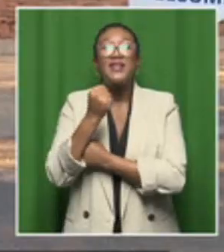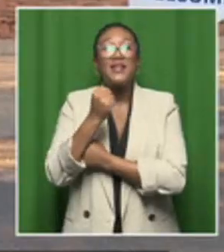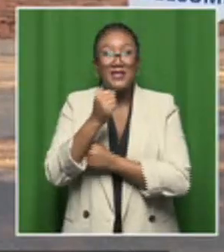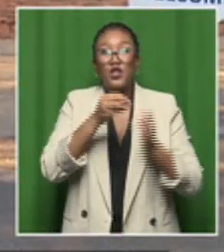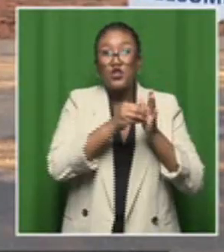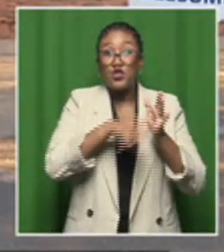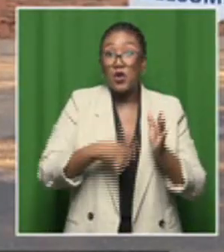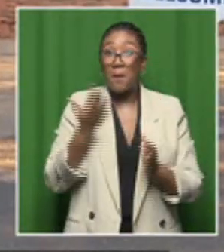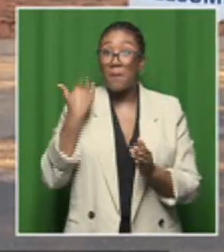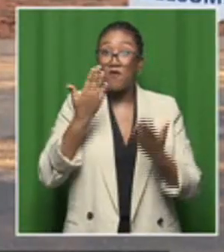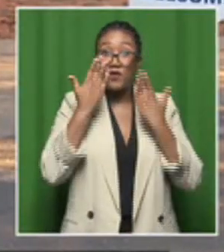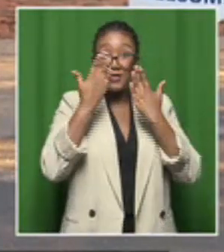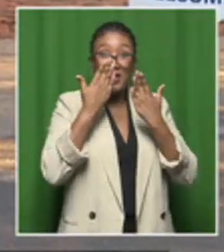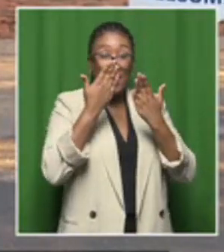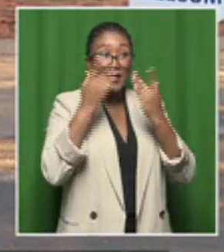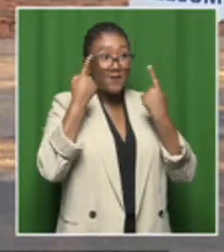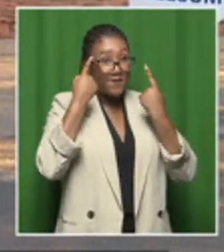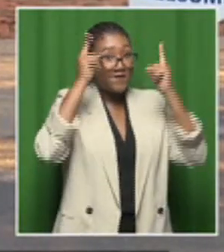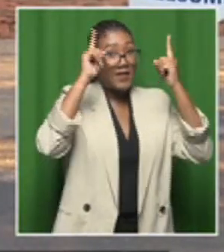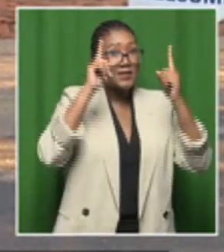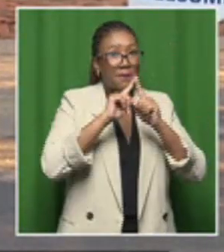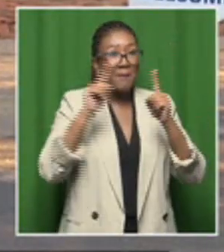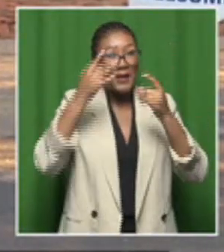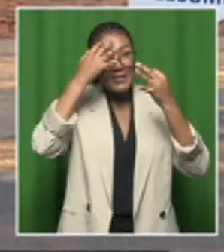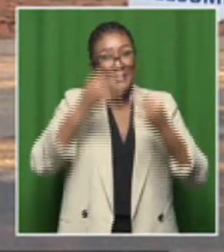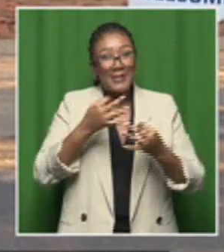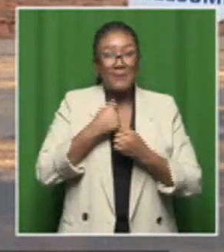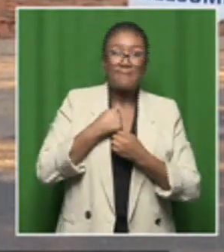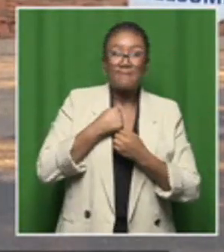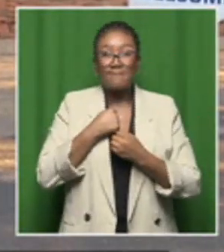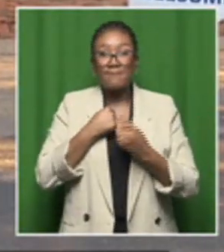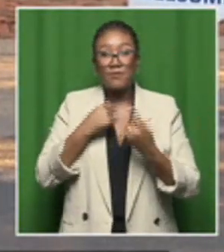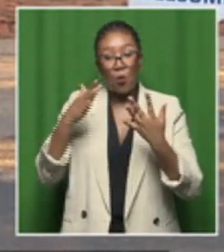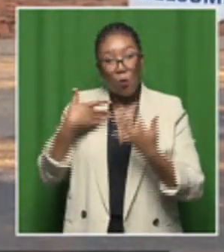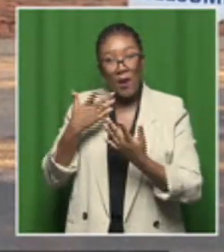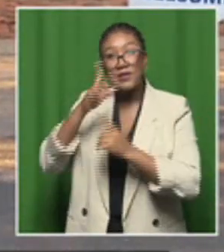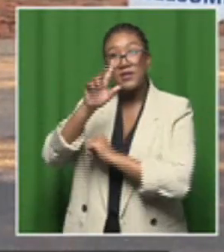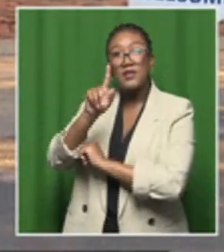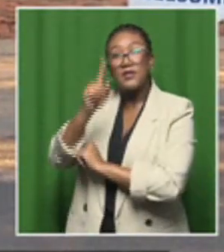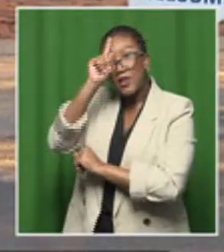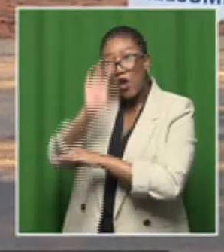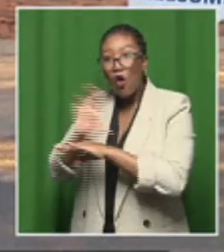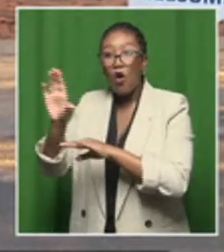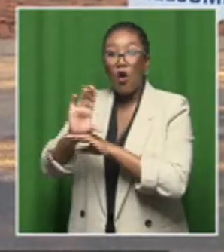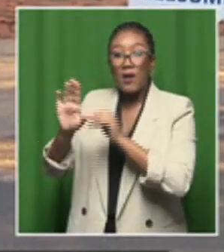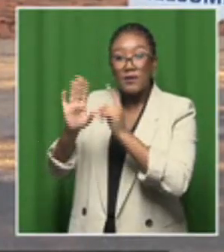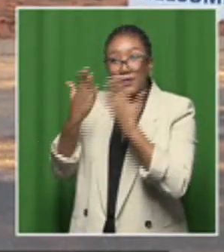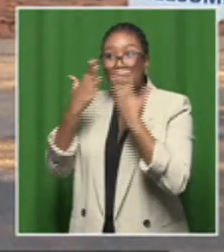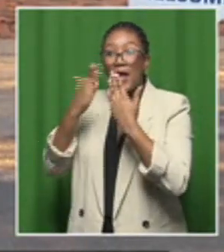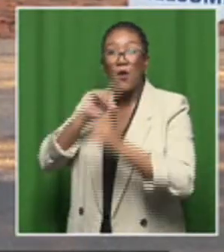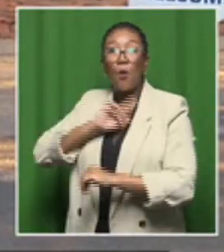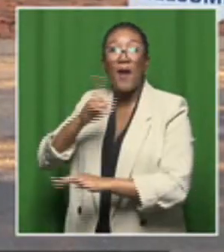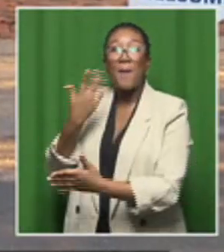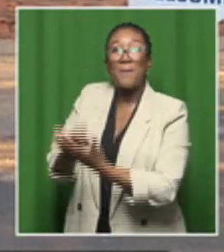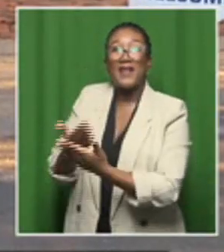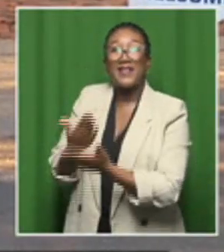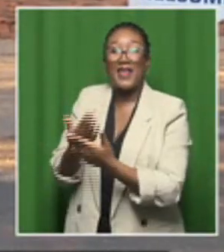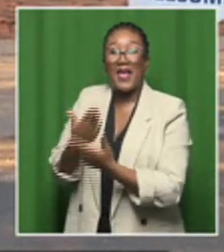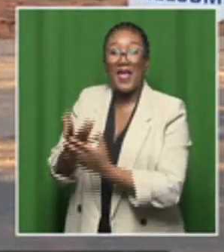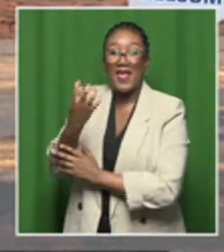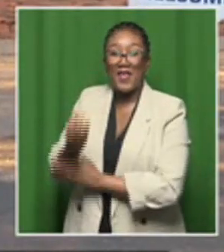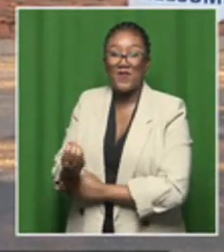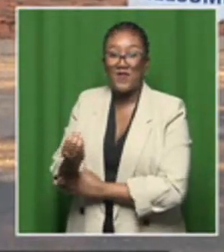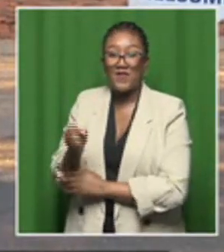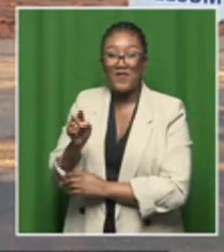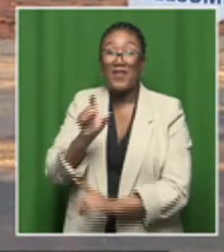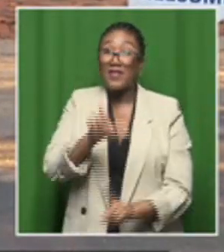and he decided he was going to get some practical experience at one of the TVET colleges, the one that you were broadcasting from. And we heard the story of this young